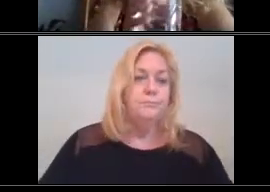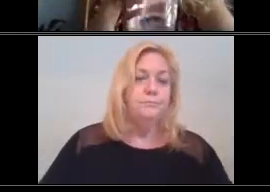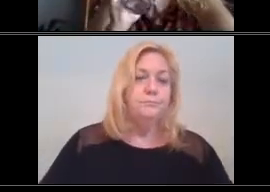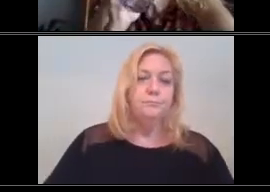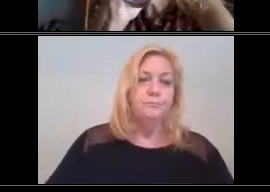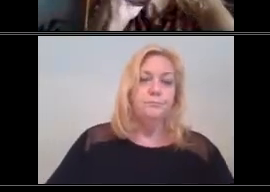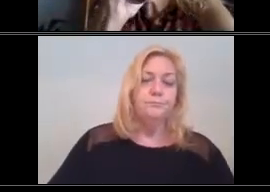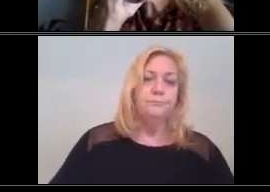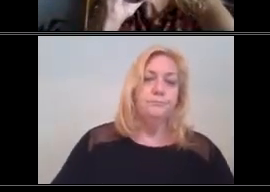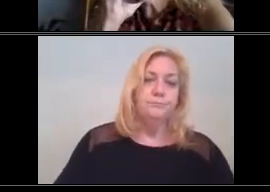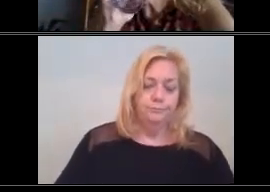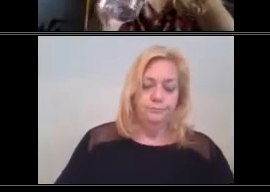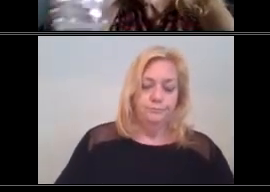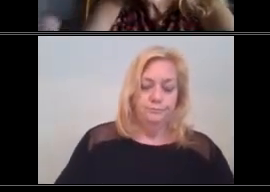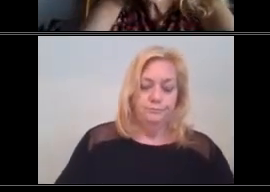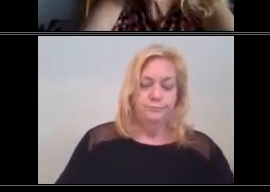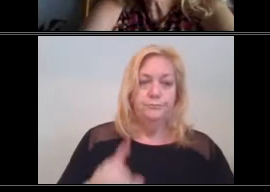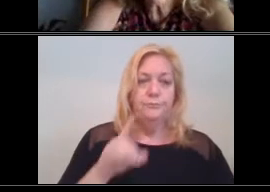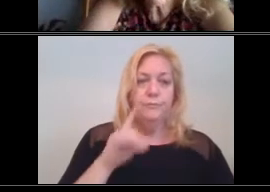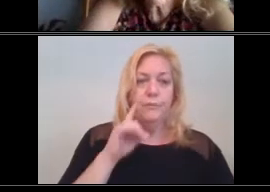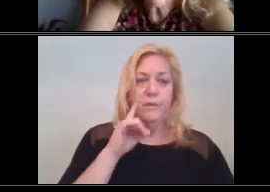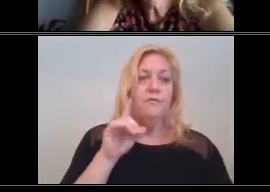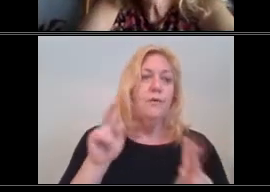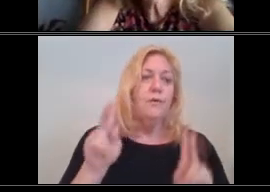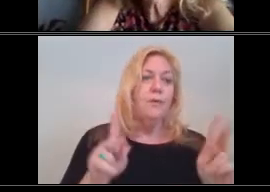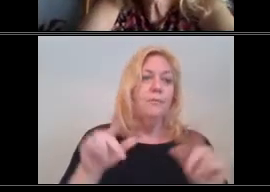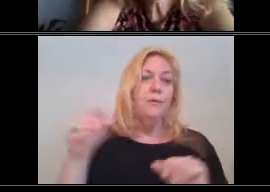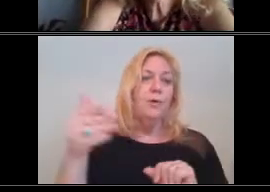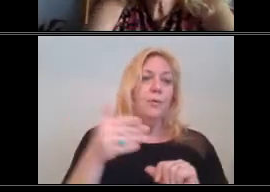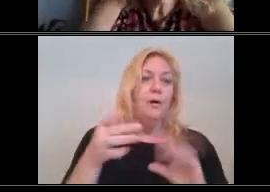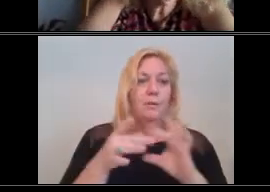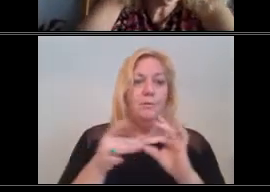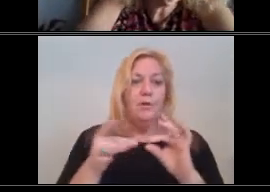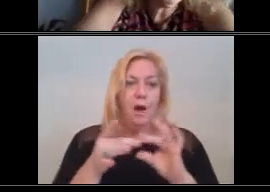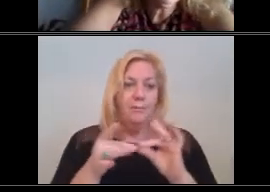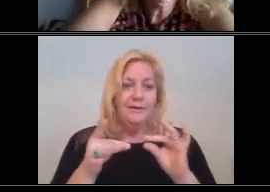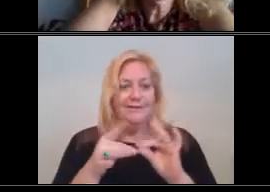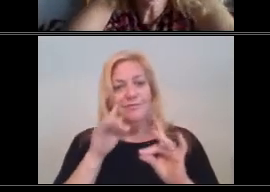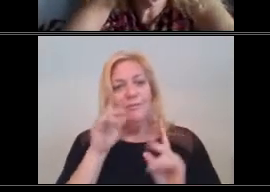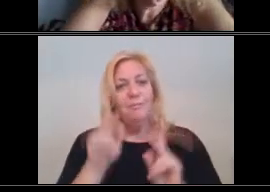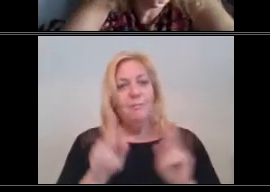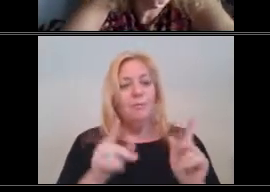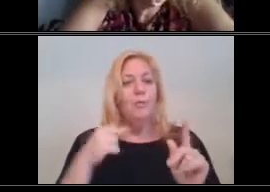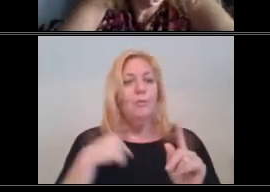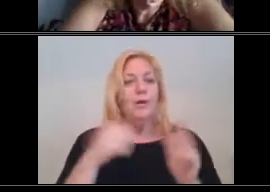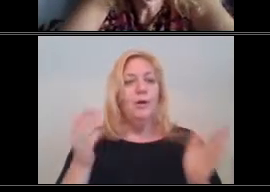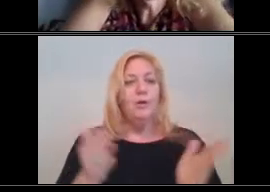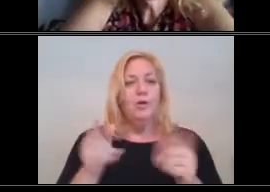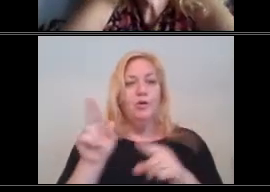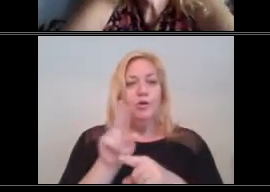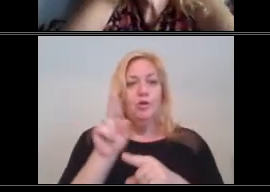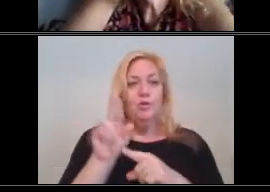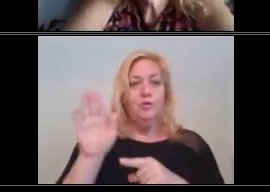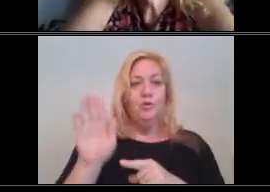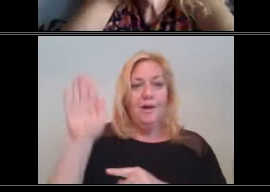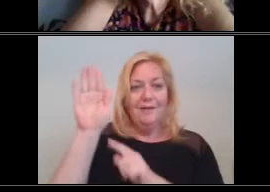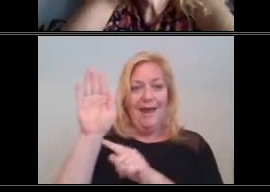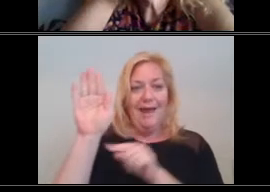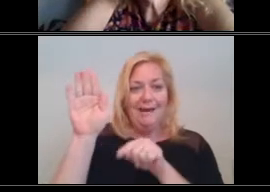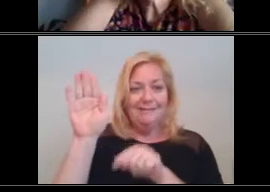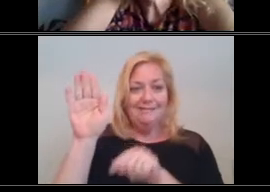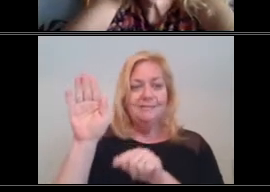For the public, we welcome comments from the public as part of each item at this meeting. We encourage you to use the raise hand feature as early into the